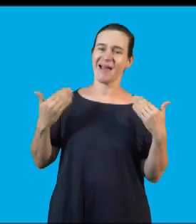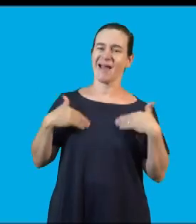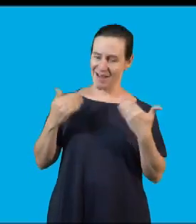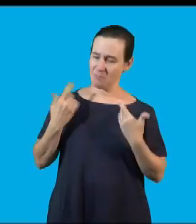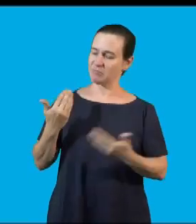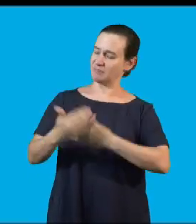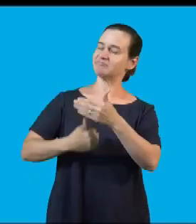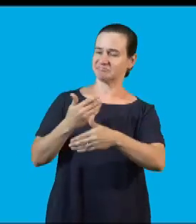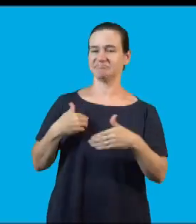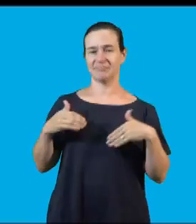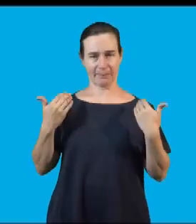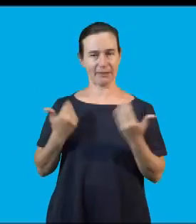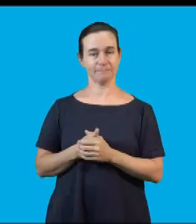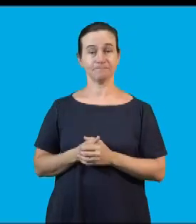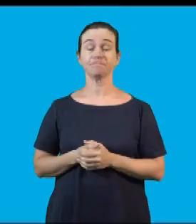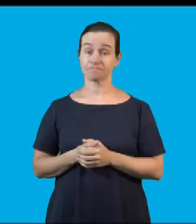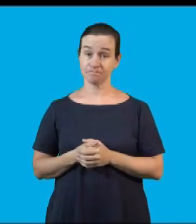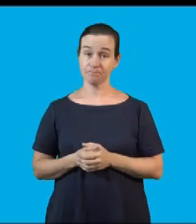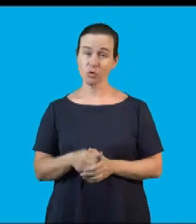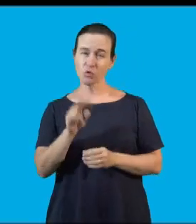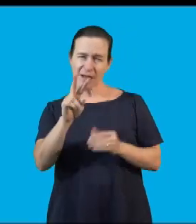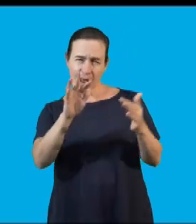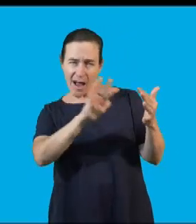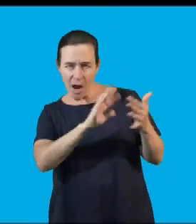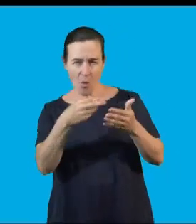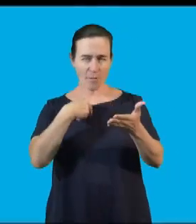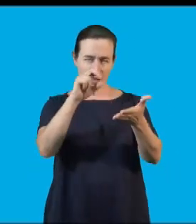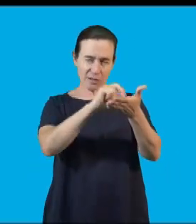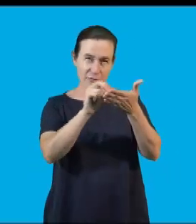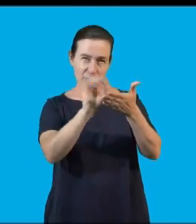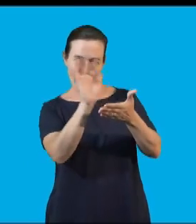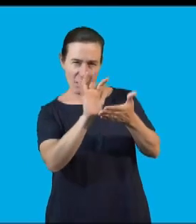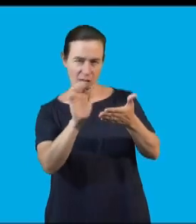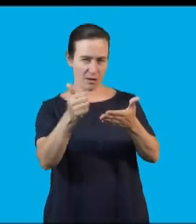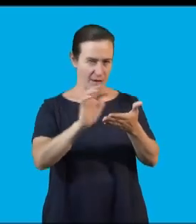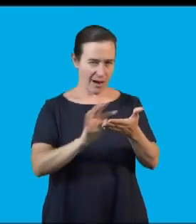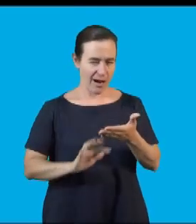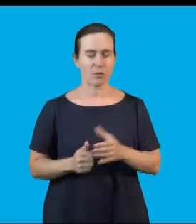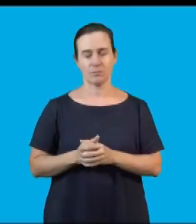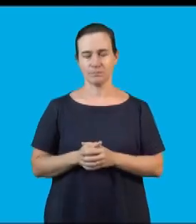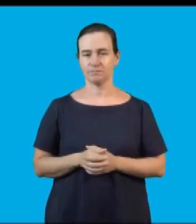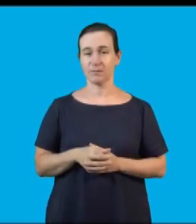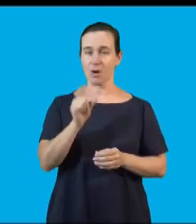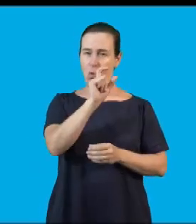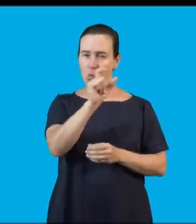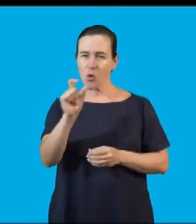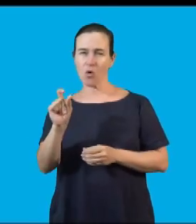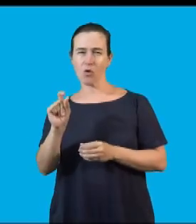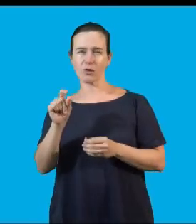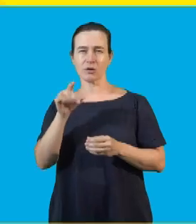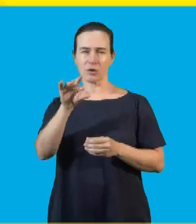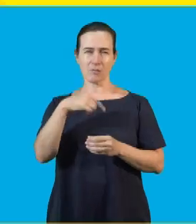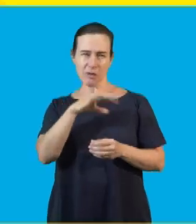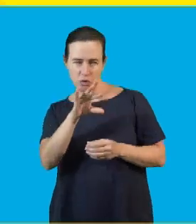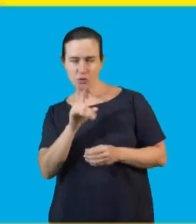happy with how things are going. Look at the format, make sure the tone and register is correct. Before we